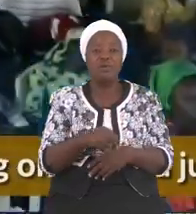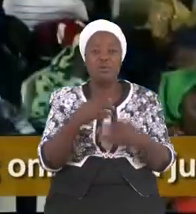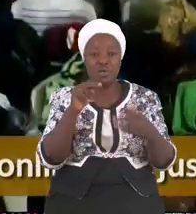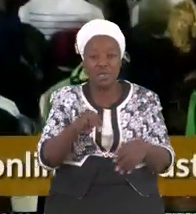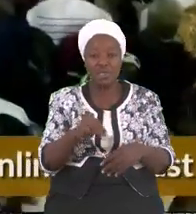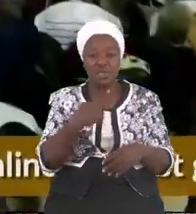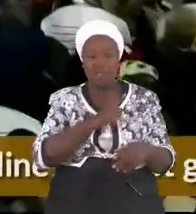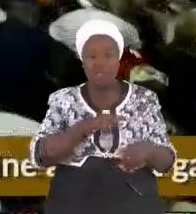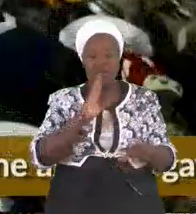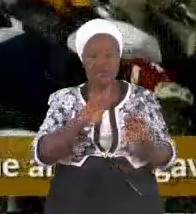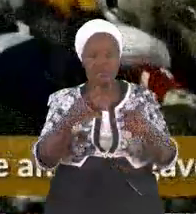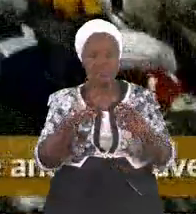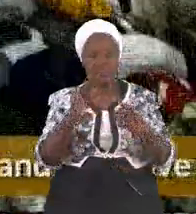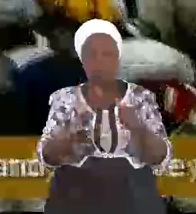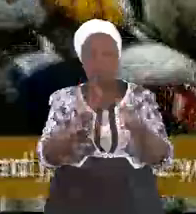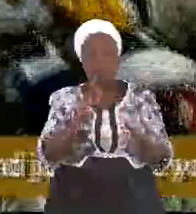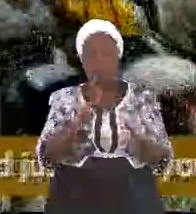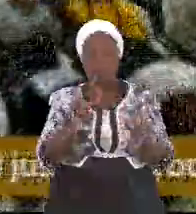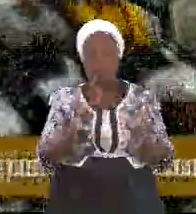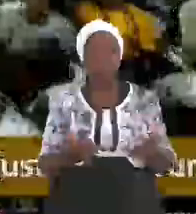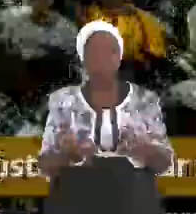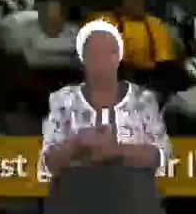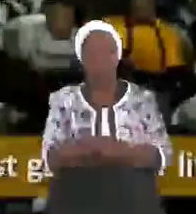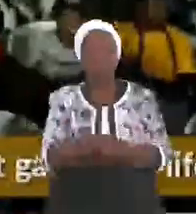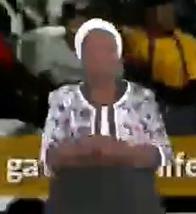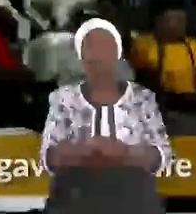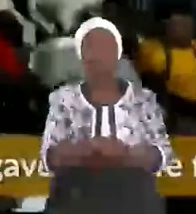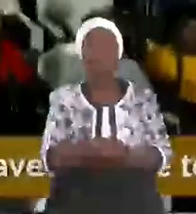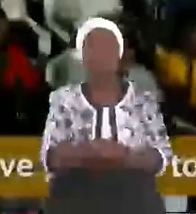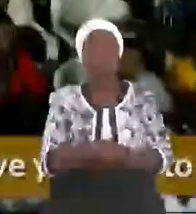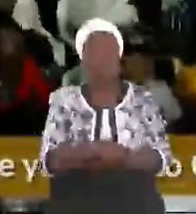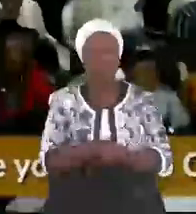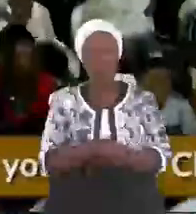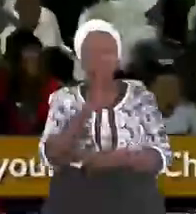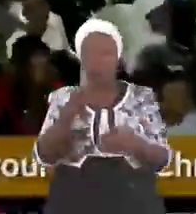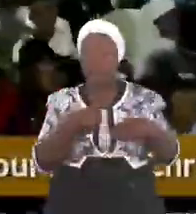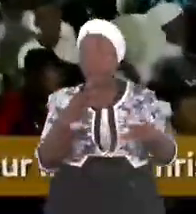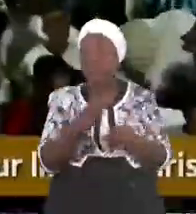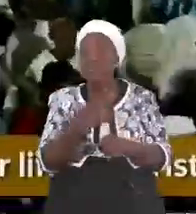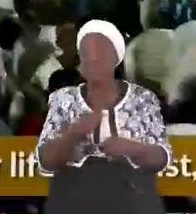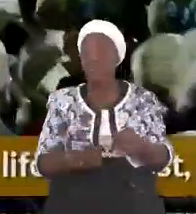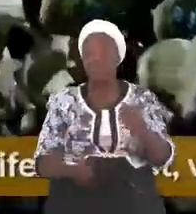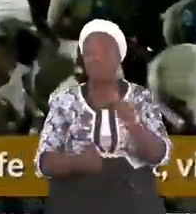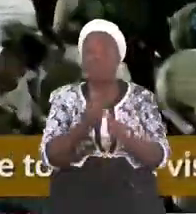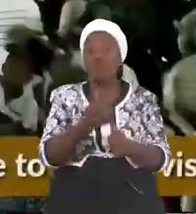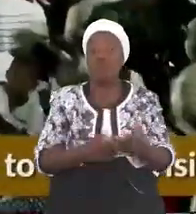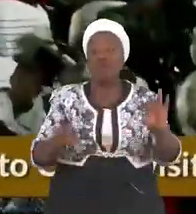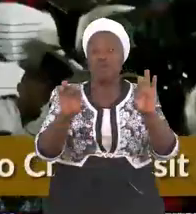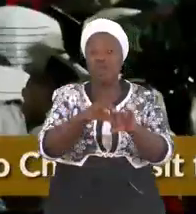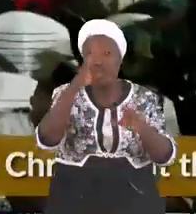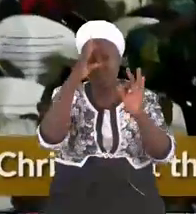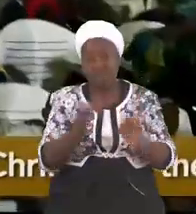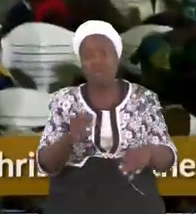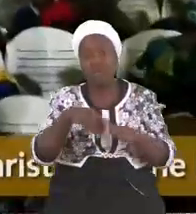unto everyone today. You are taking the most important decision in your life now. Do it with